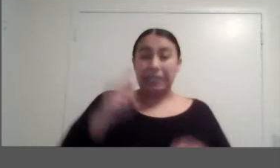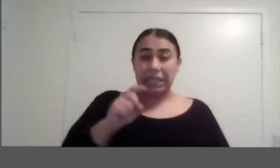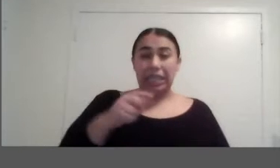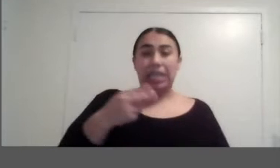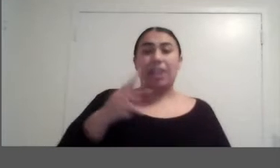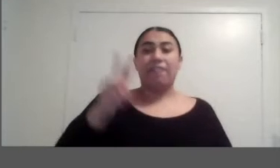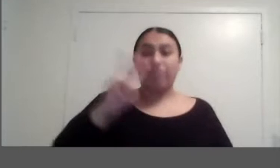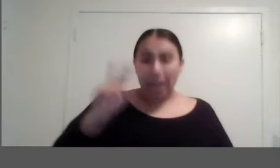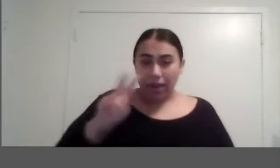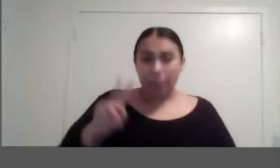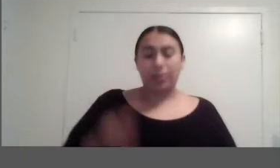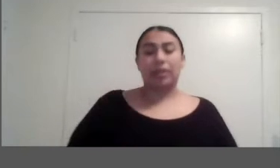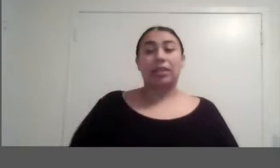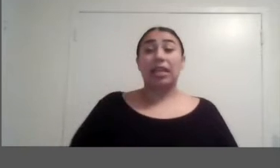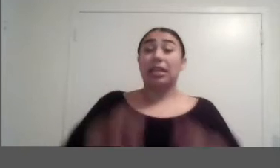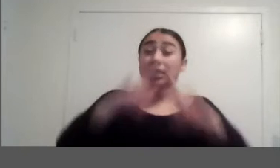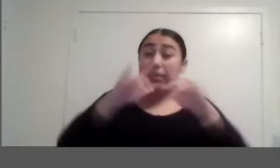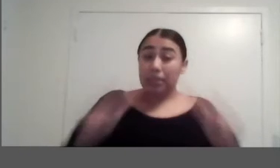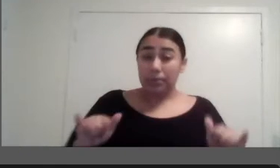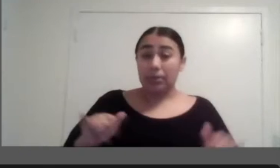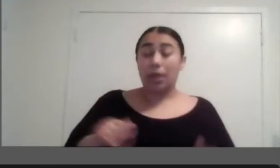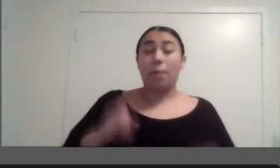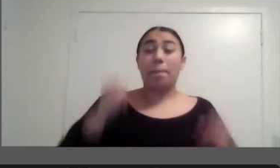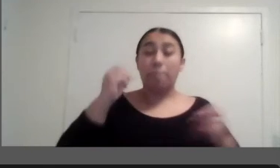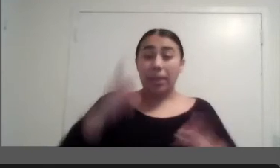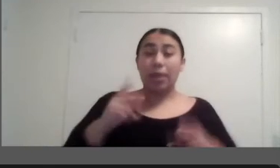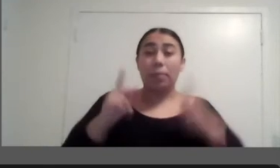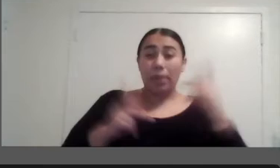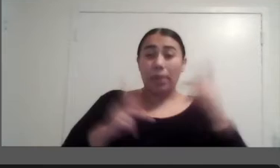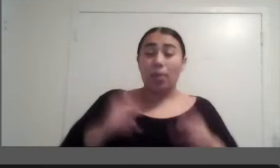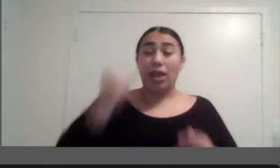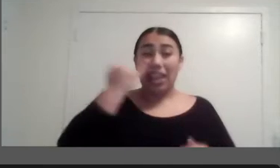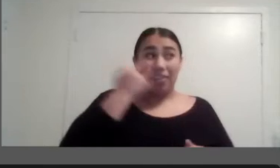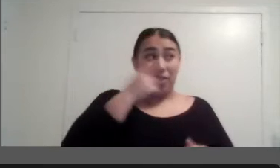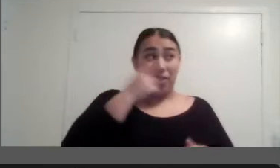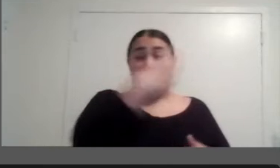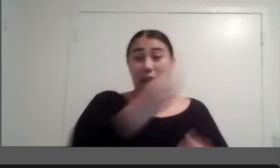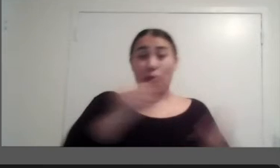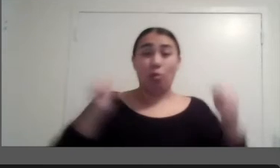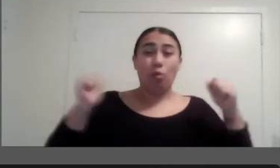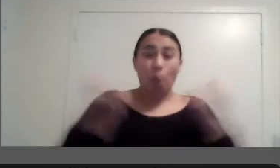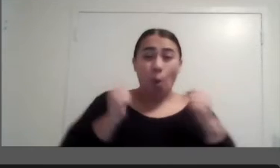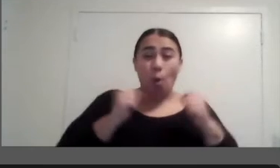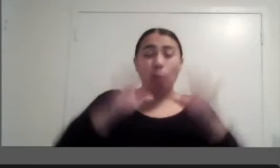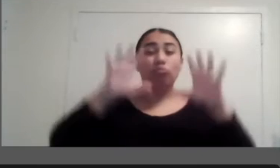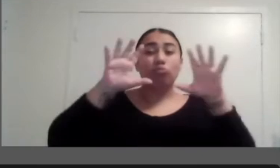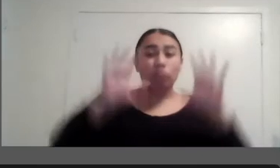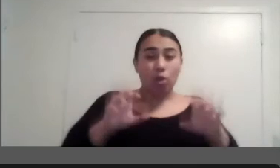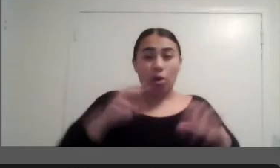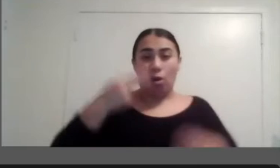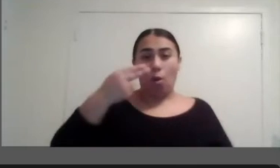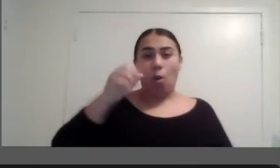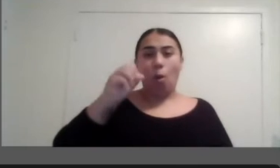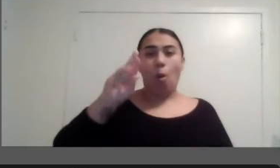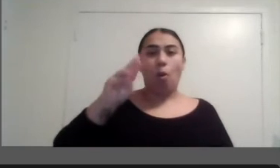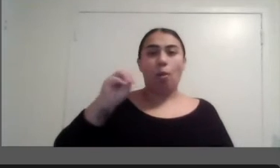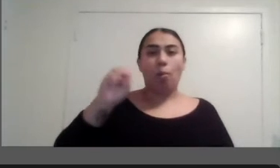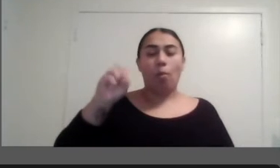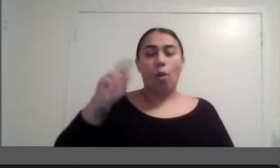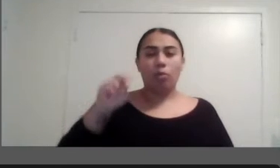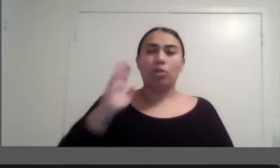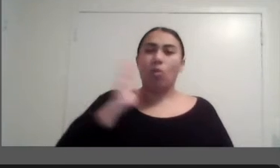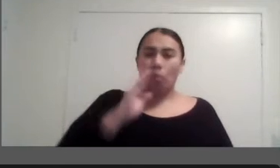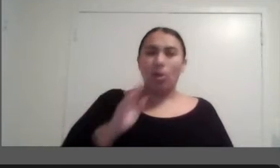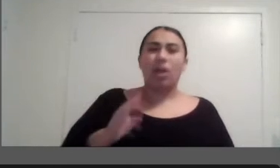as hormones and other brain chemicals. One of the top pieces of advice given for anyone suffering from stress and overall